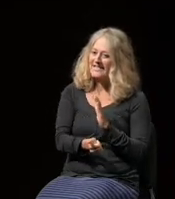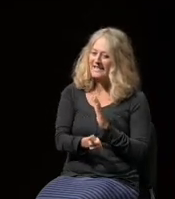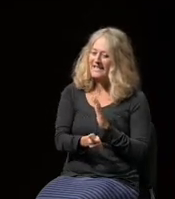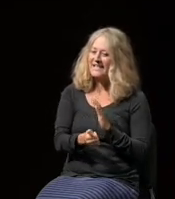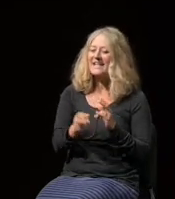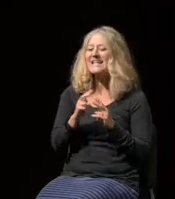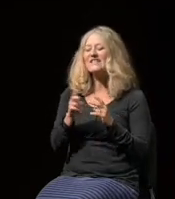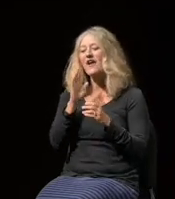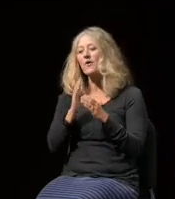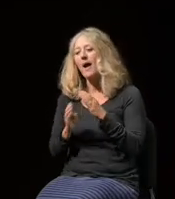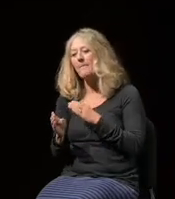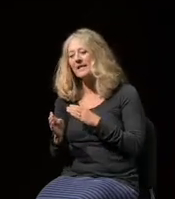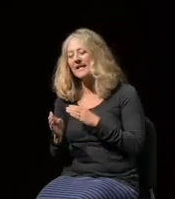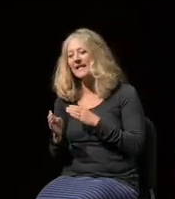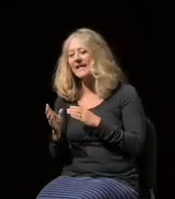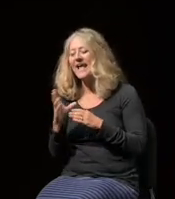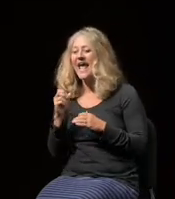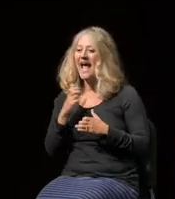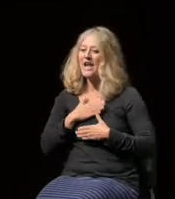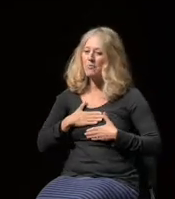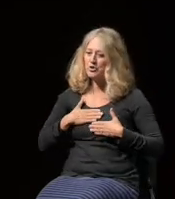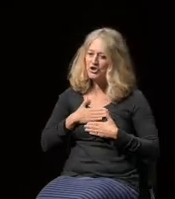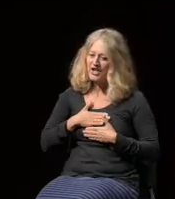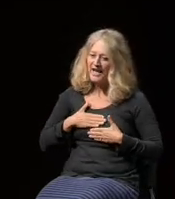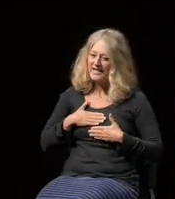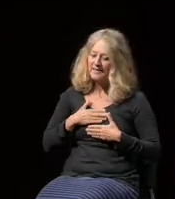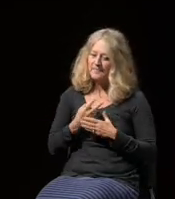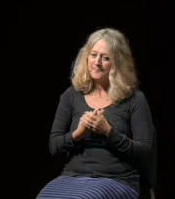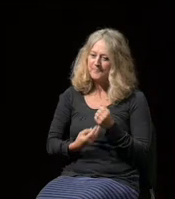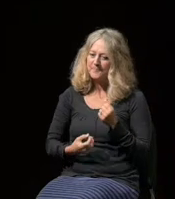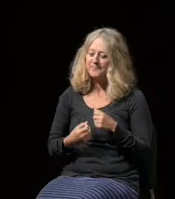humbling and very appreciated.